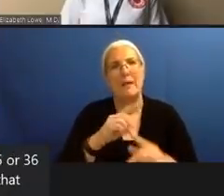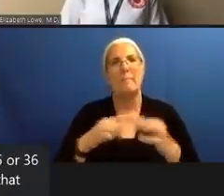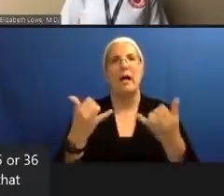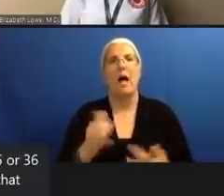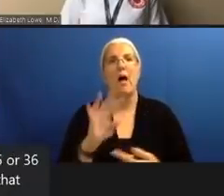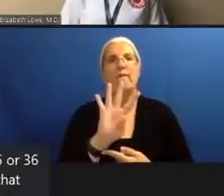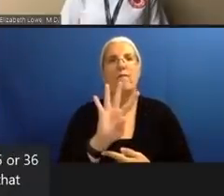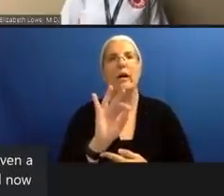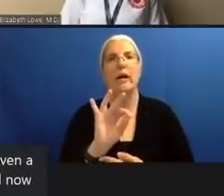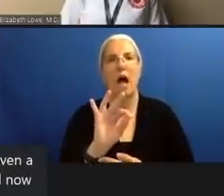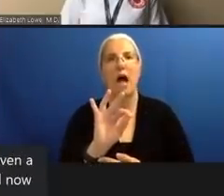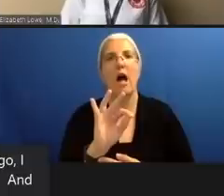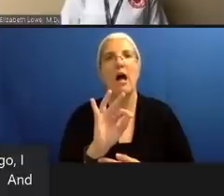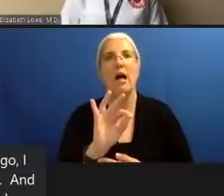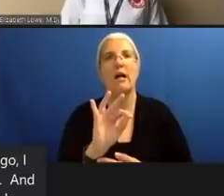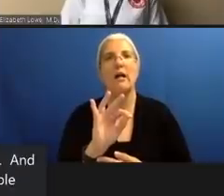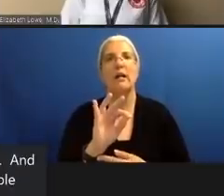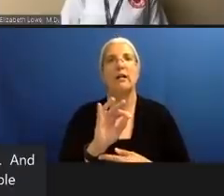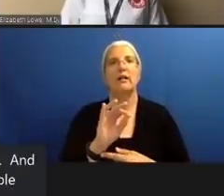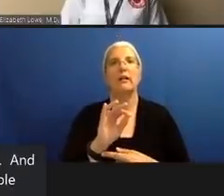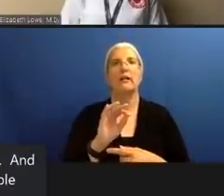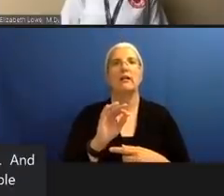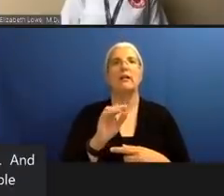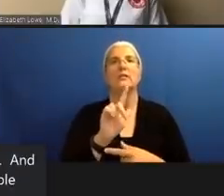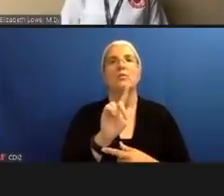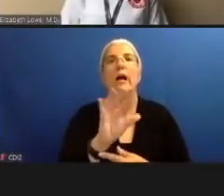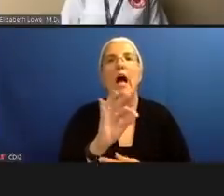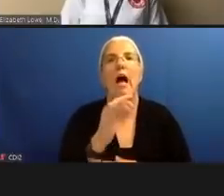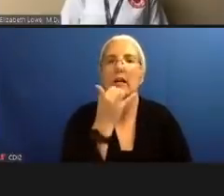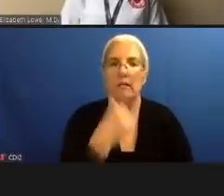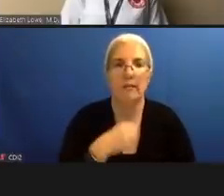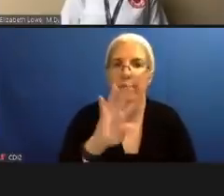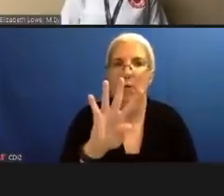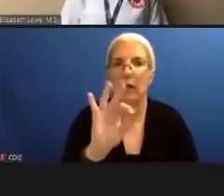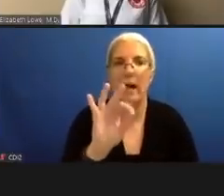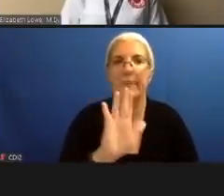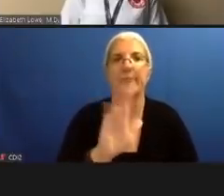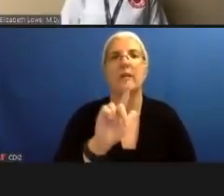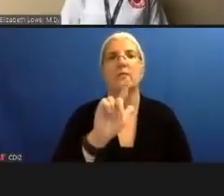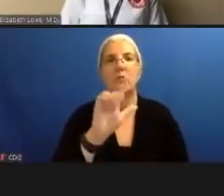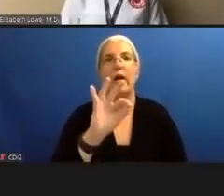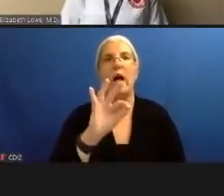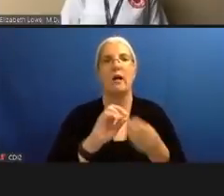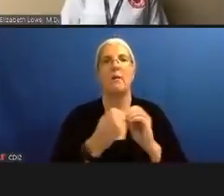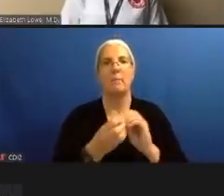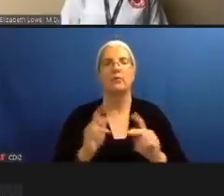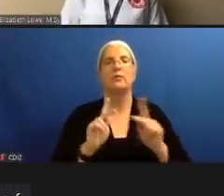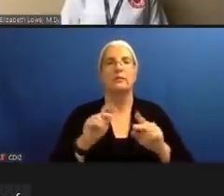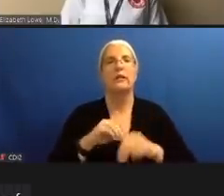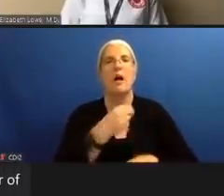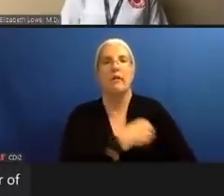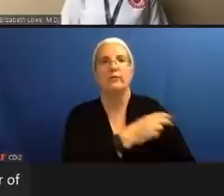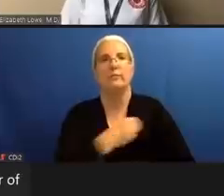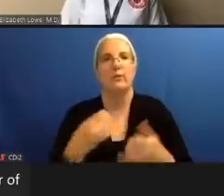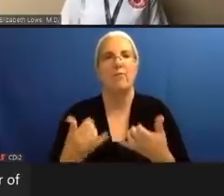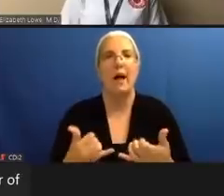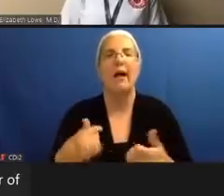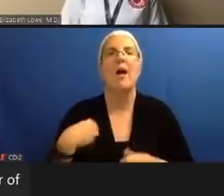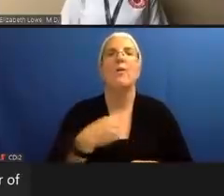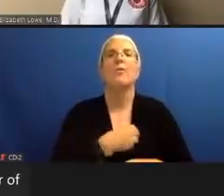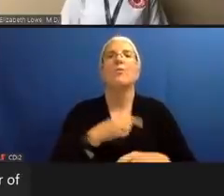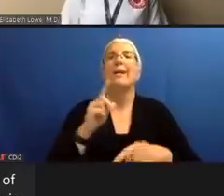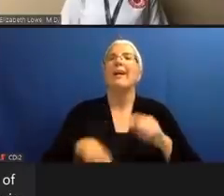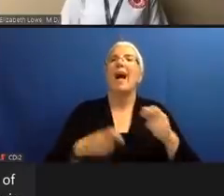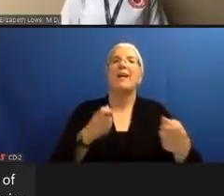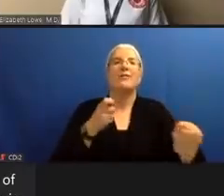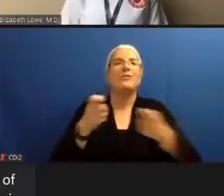stable rate. So obviously, we can't control the number of individuals who become sick enough to require